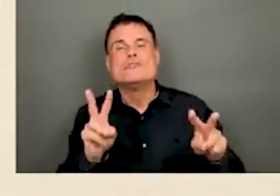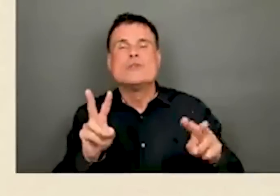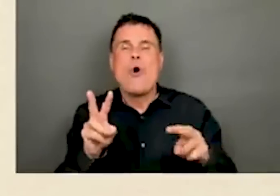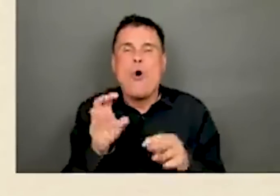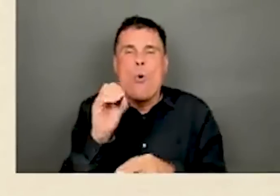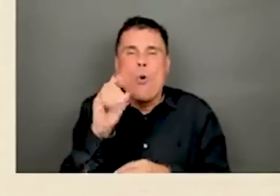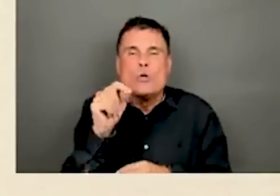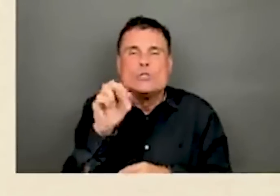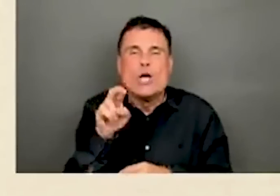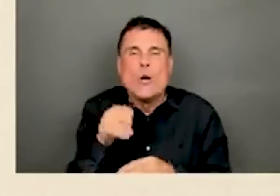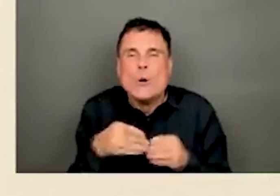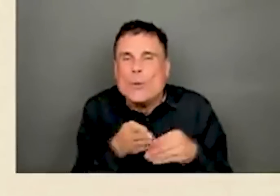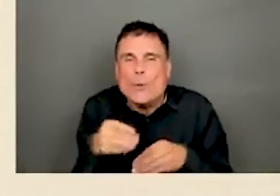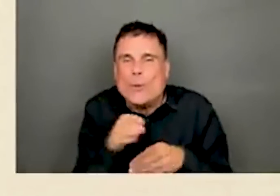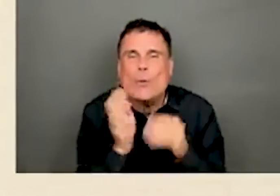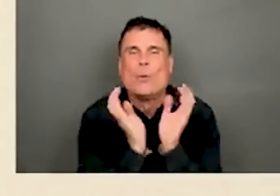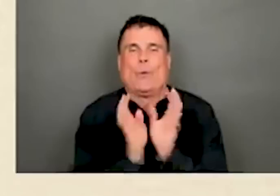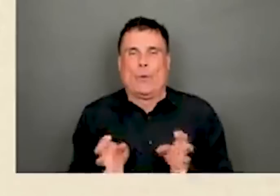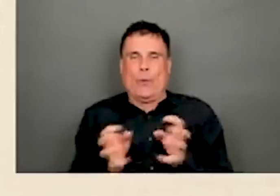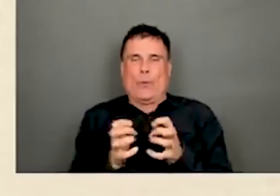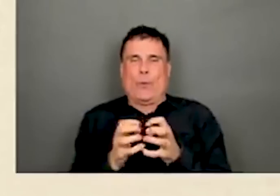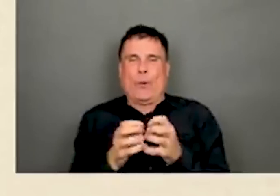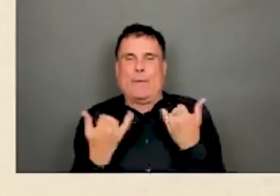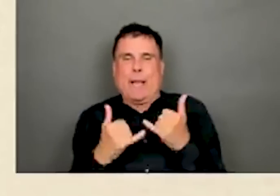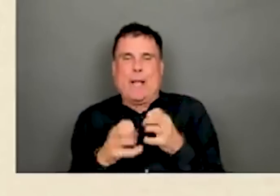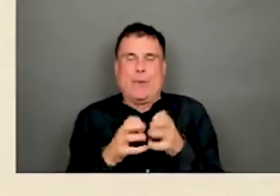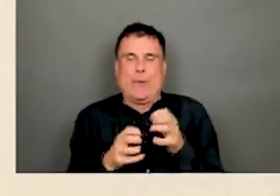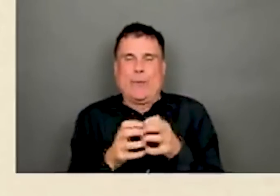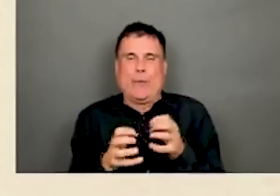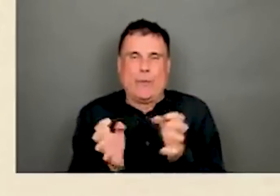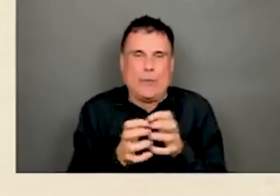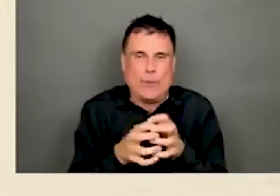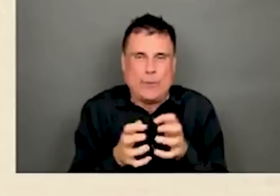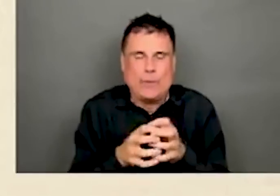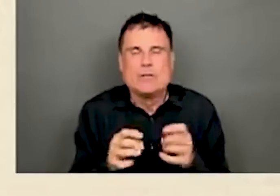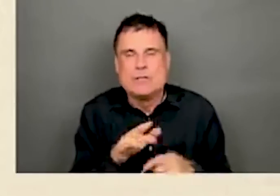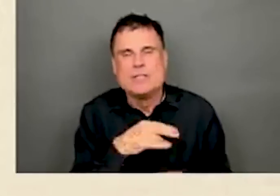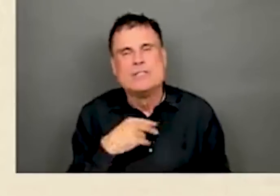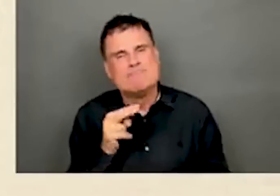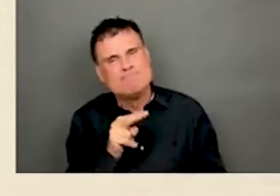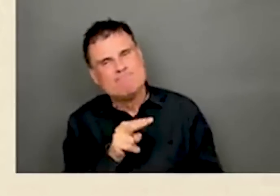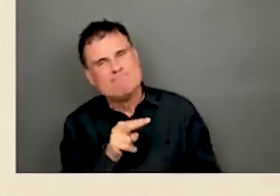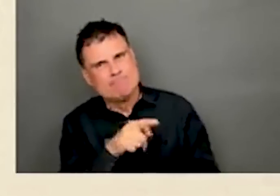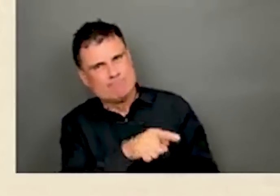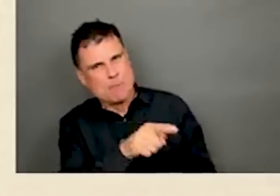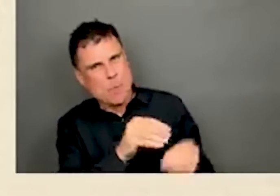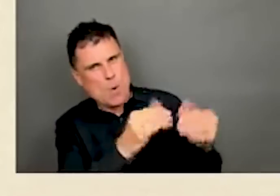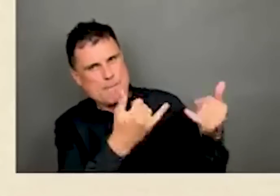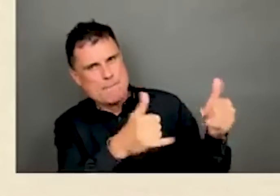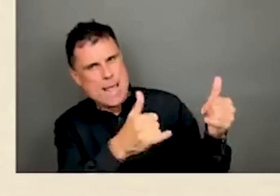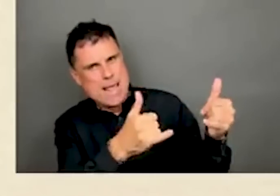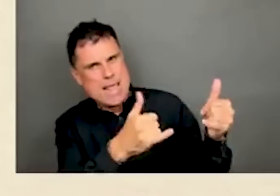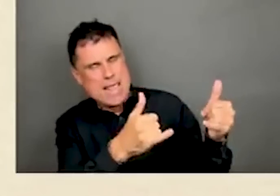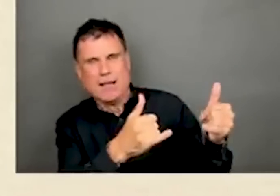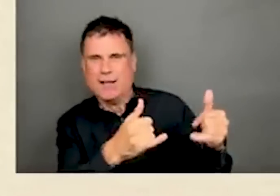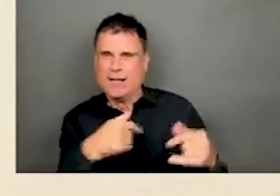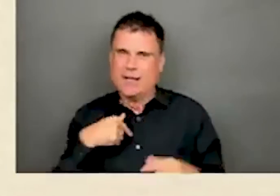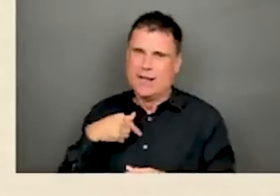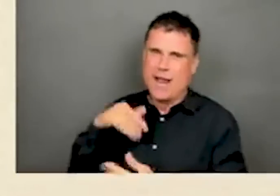that doing a little bit more playing, a little bit less working is probably not a bad idea. Rob, do you have a follow-up?